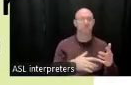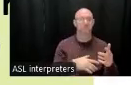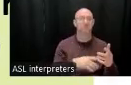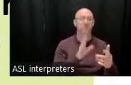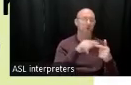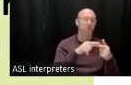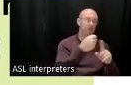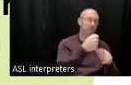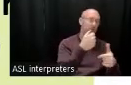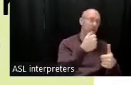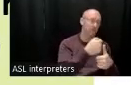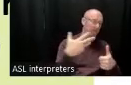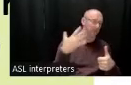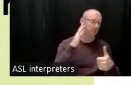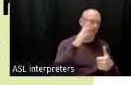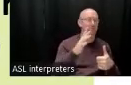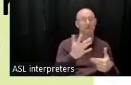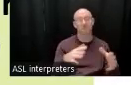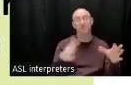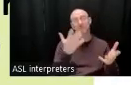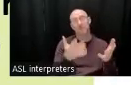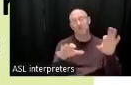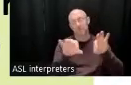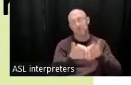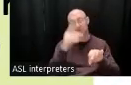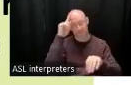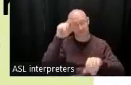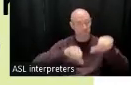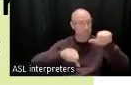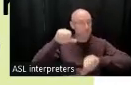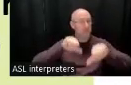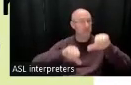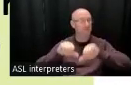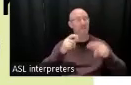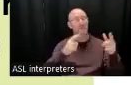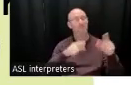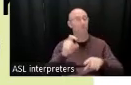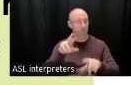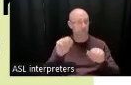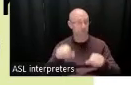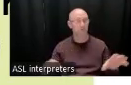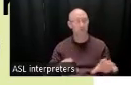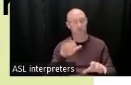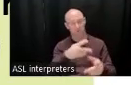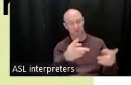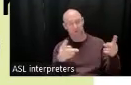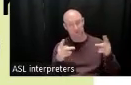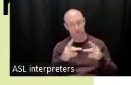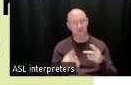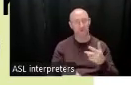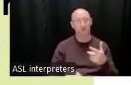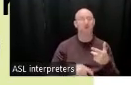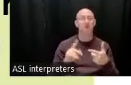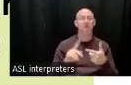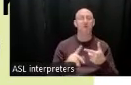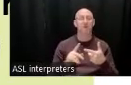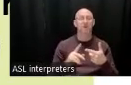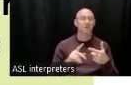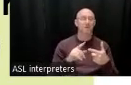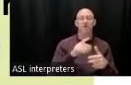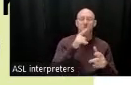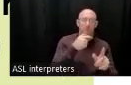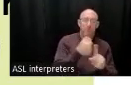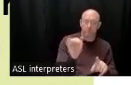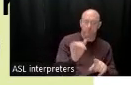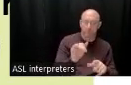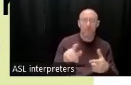that a little more. That can matter for the actual science that's done or can be done in that place, but also who it can impact. But